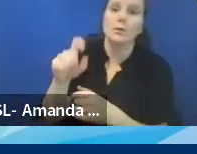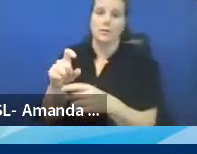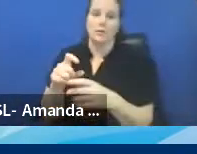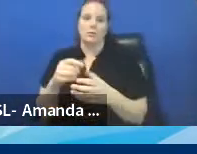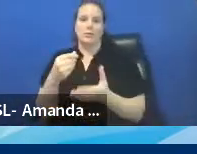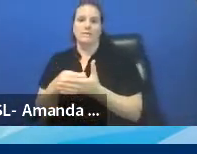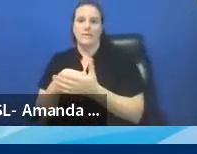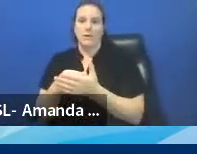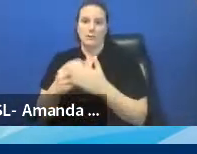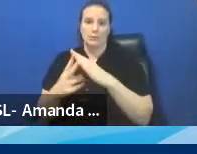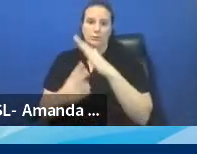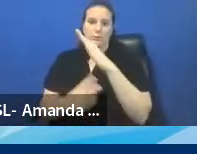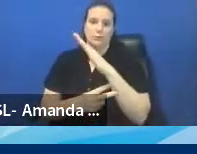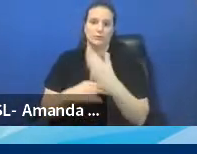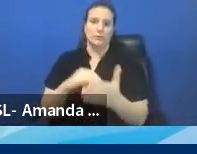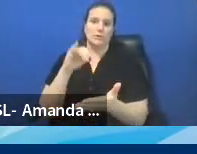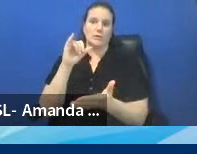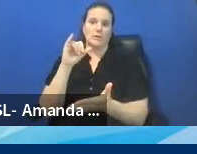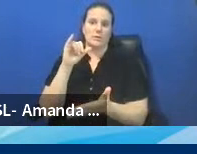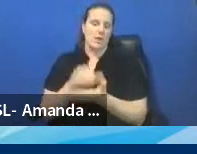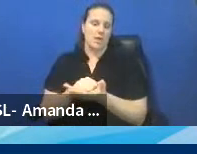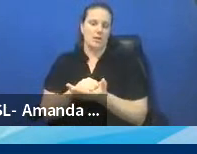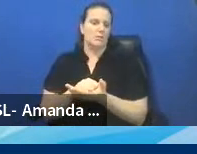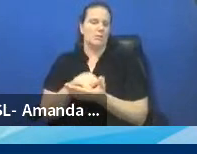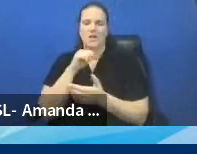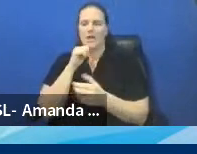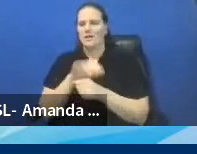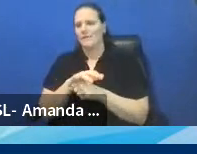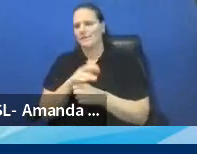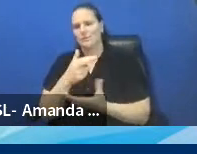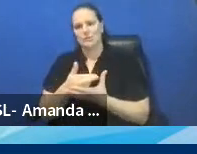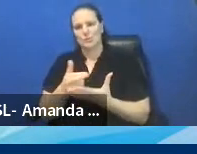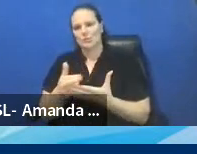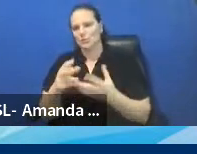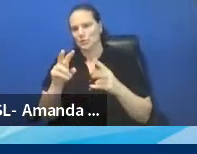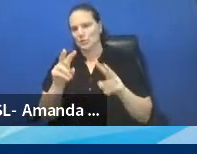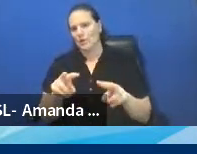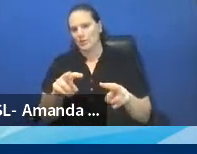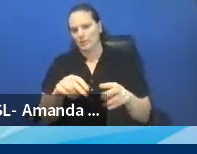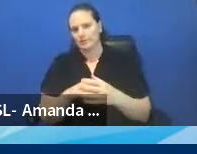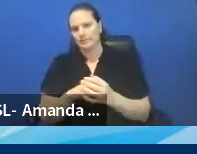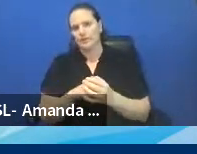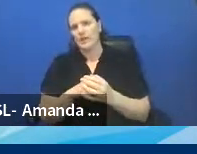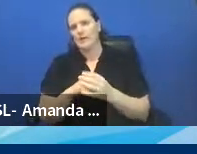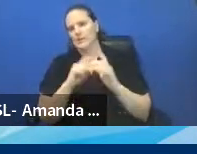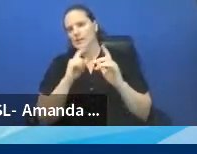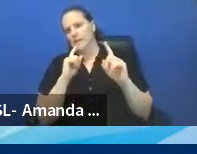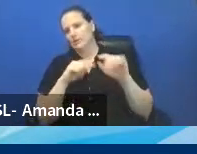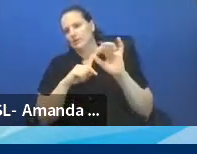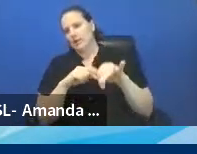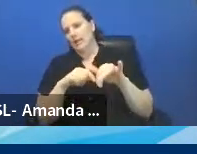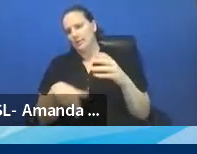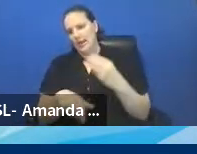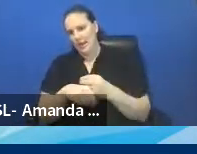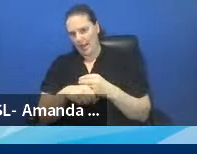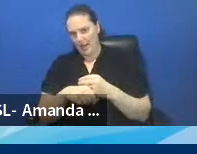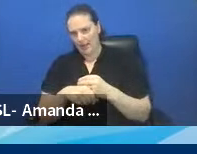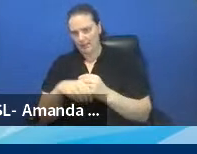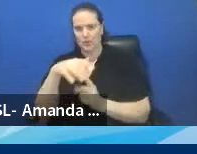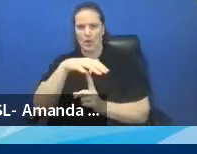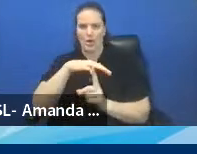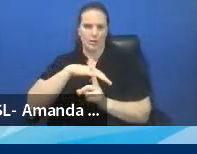bridge. That is, we don't have enough sources that we can look at. And so I will get to your answer. I'm gonna add a little context